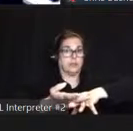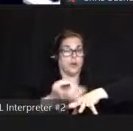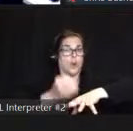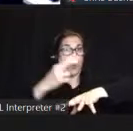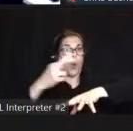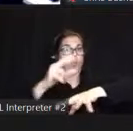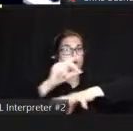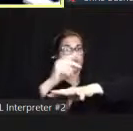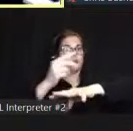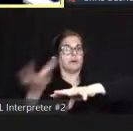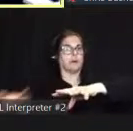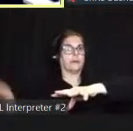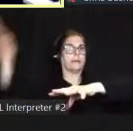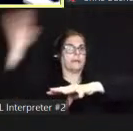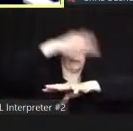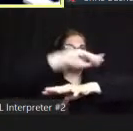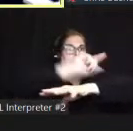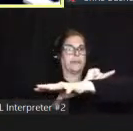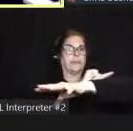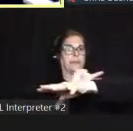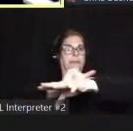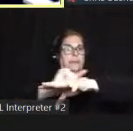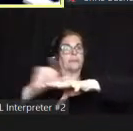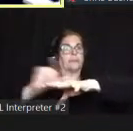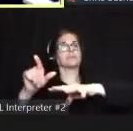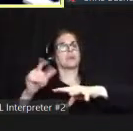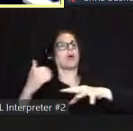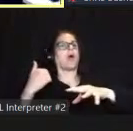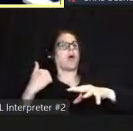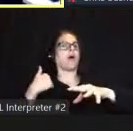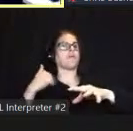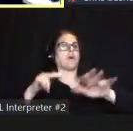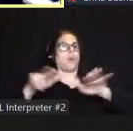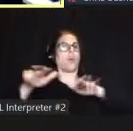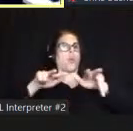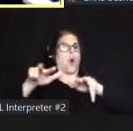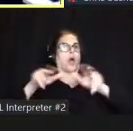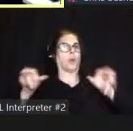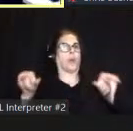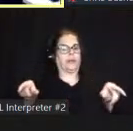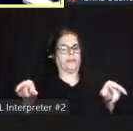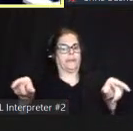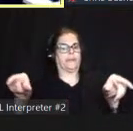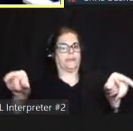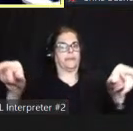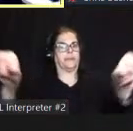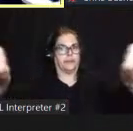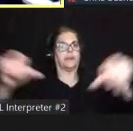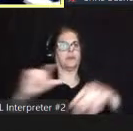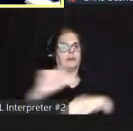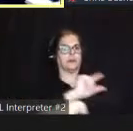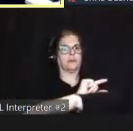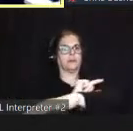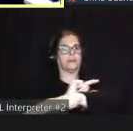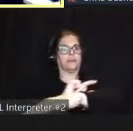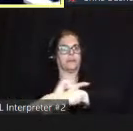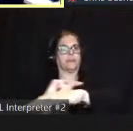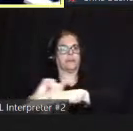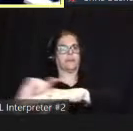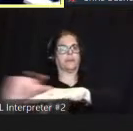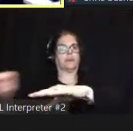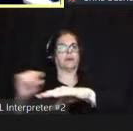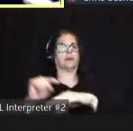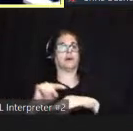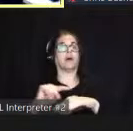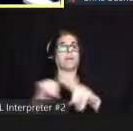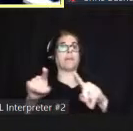on top of it? There are walkways that go with it that have a smoother surface on top of it. Okay. Yeah. The main truck pack passage is a metal